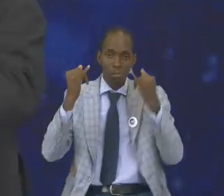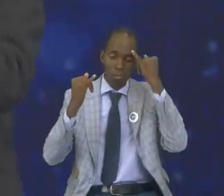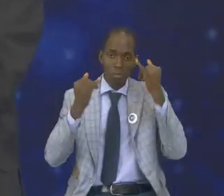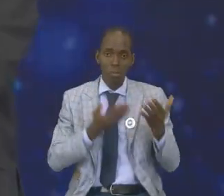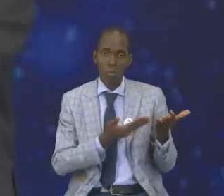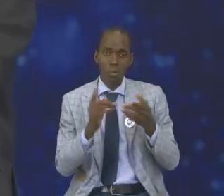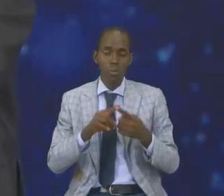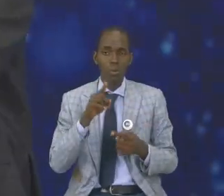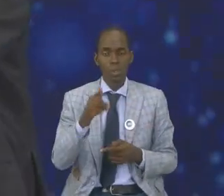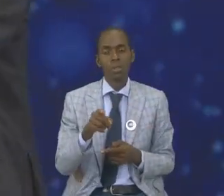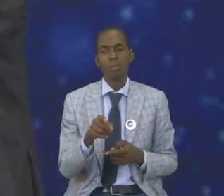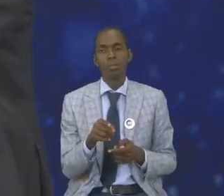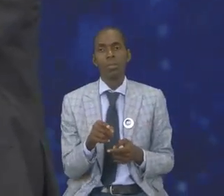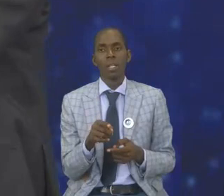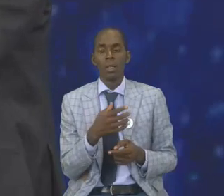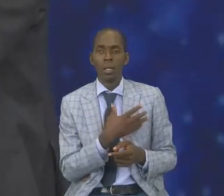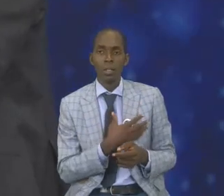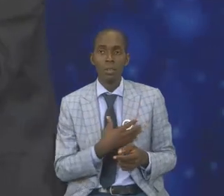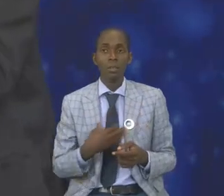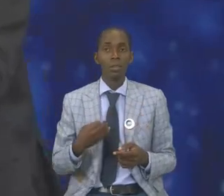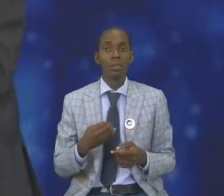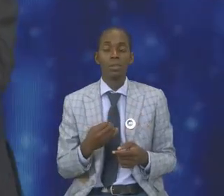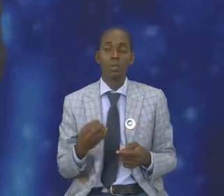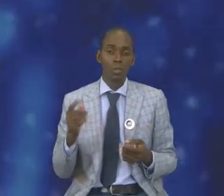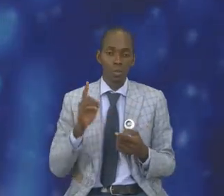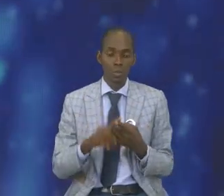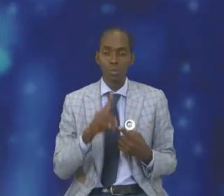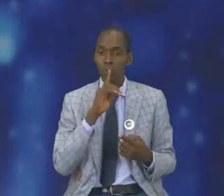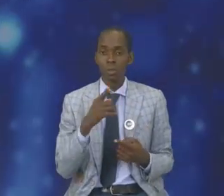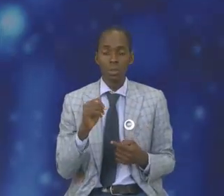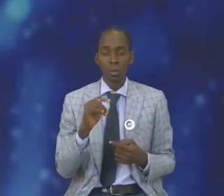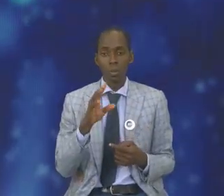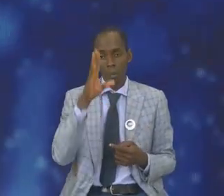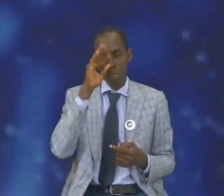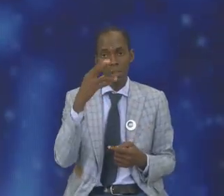people presented to him, and true to his name,